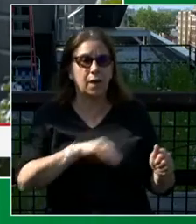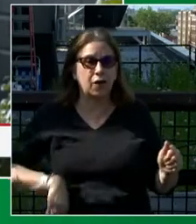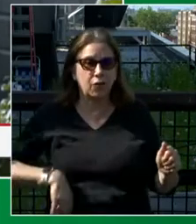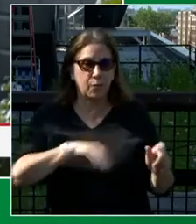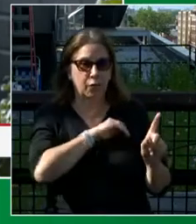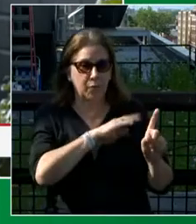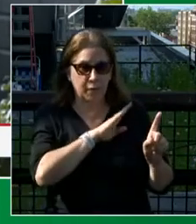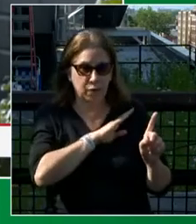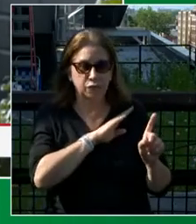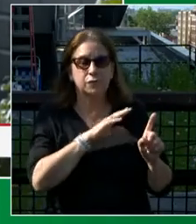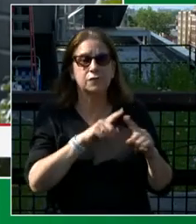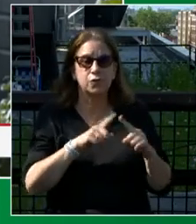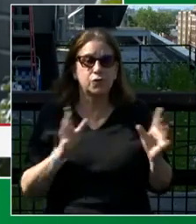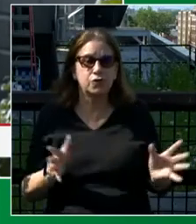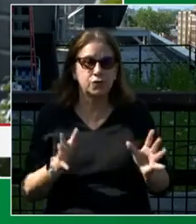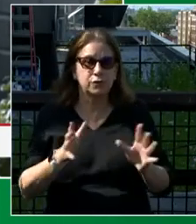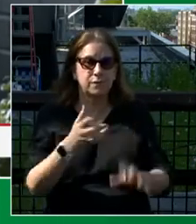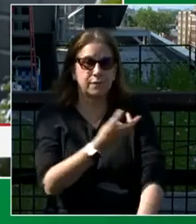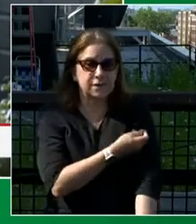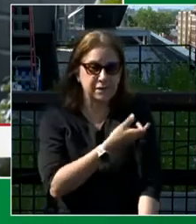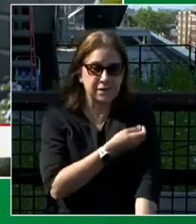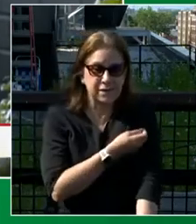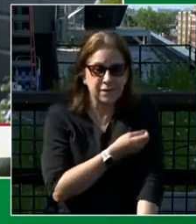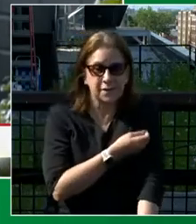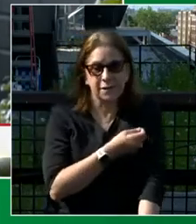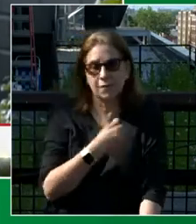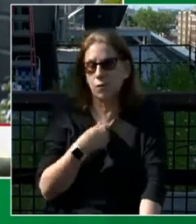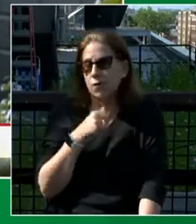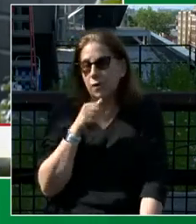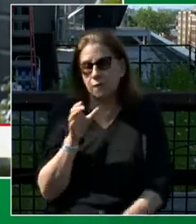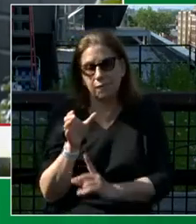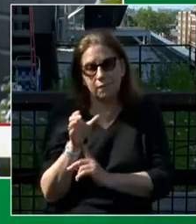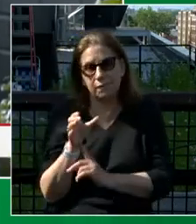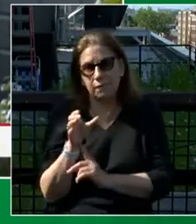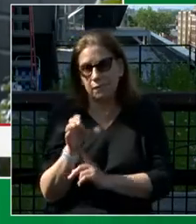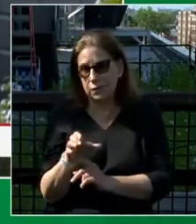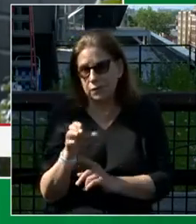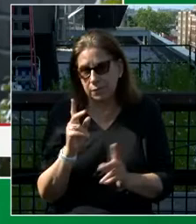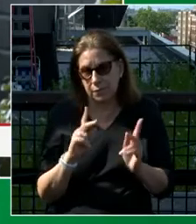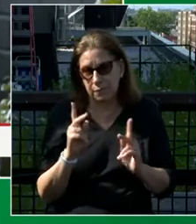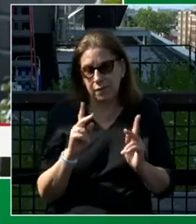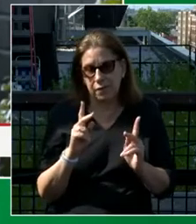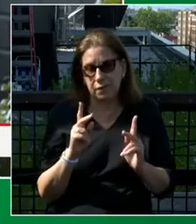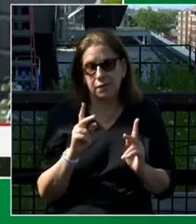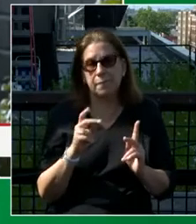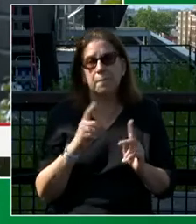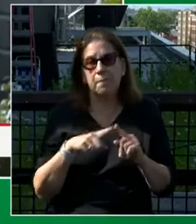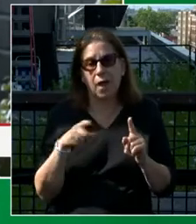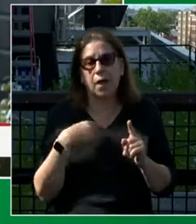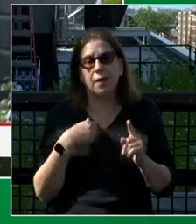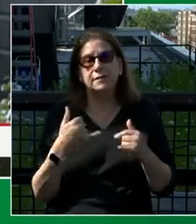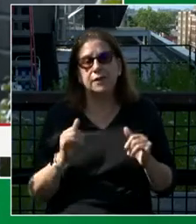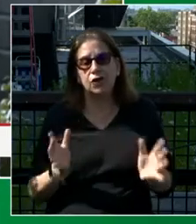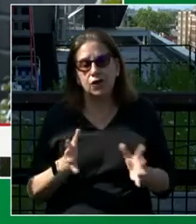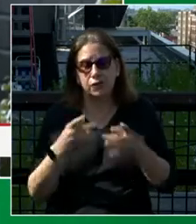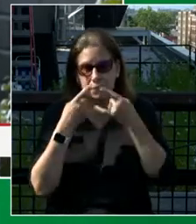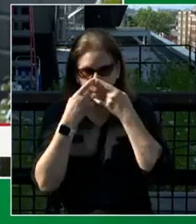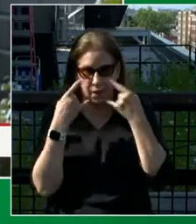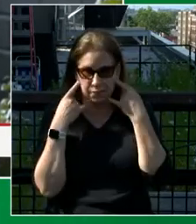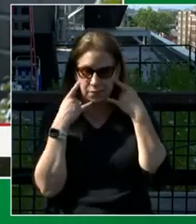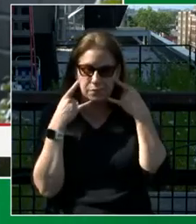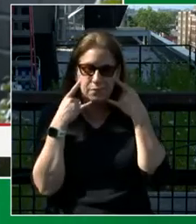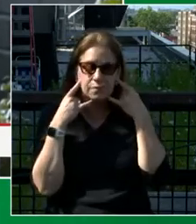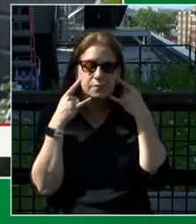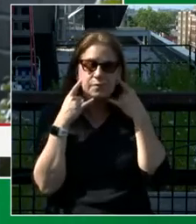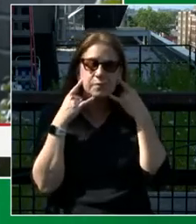be enforcing masks in our workplace environment, but we are encouraging everyone to wear masks. Everyone has to use the